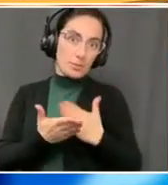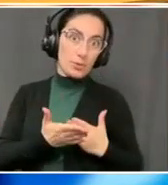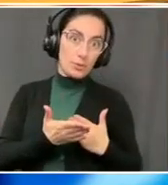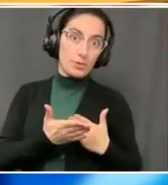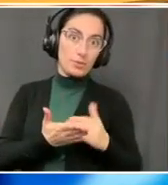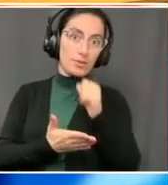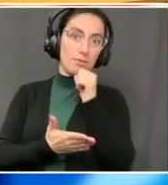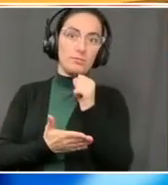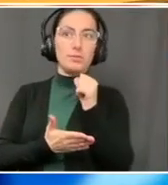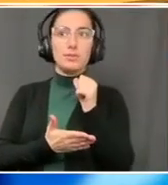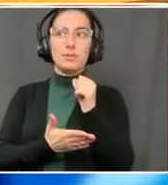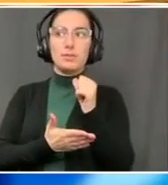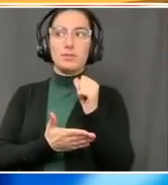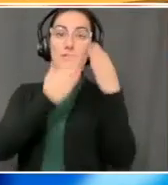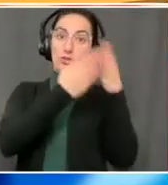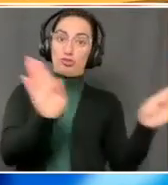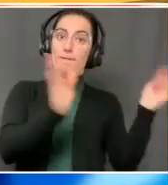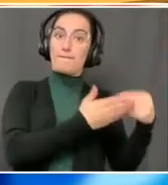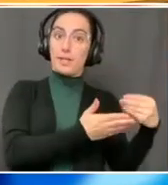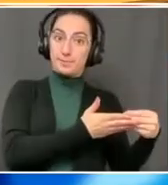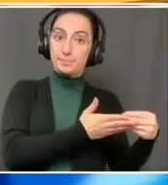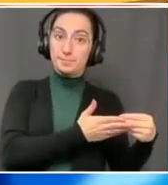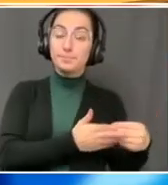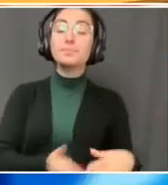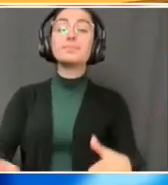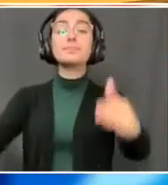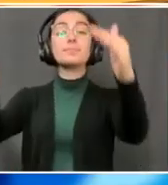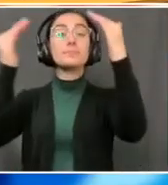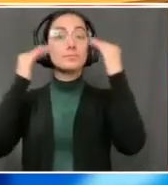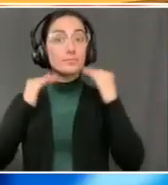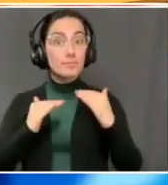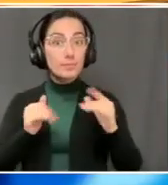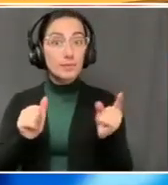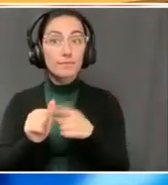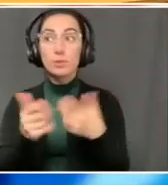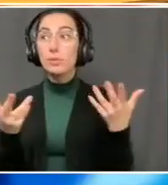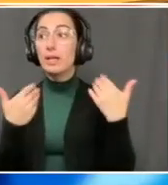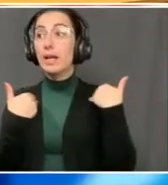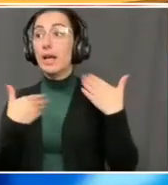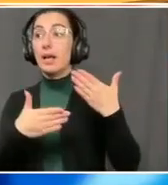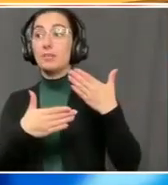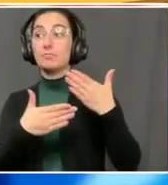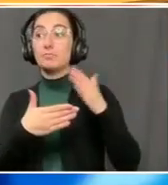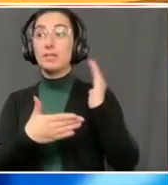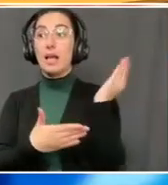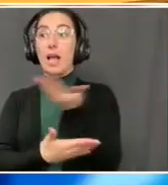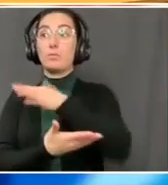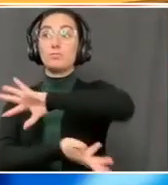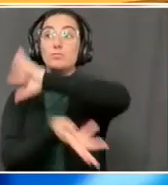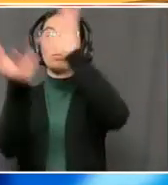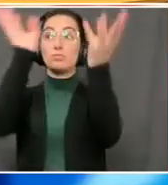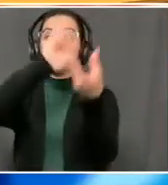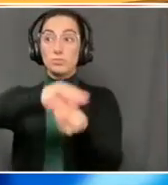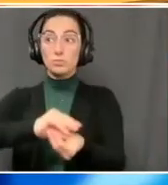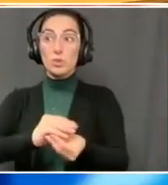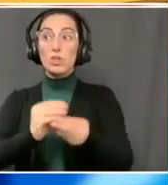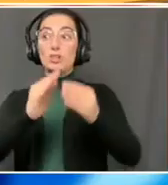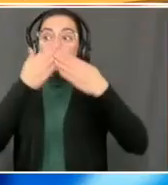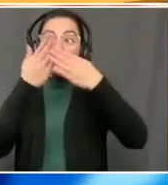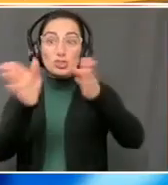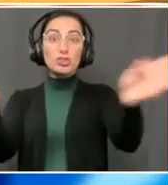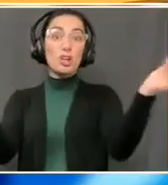So first is the share of our total general fund spending or